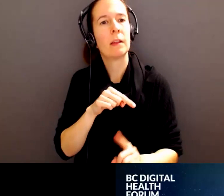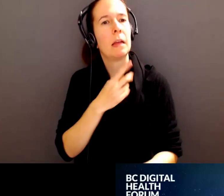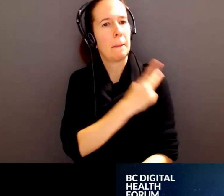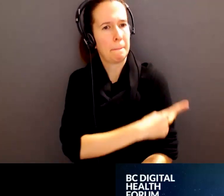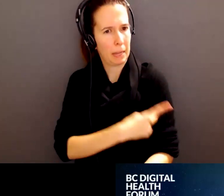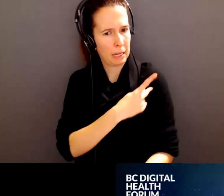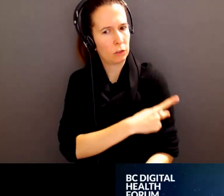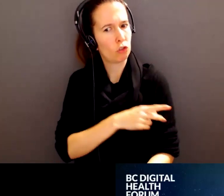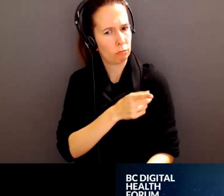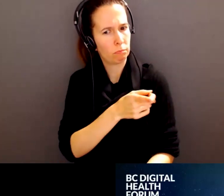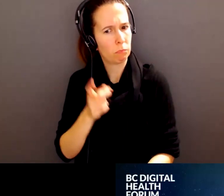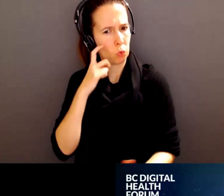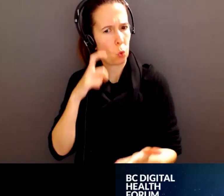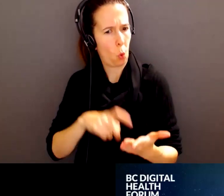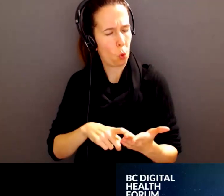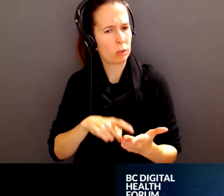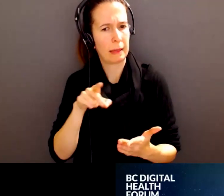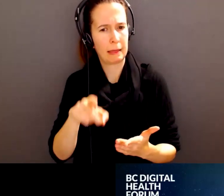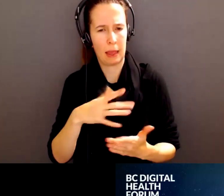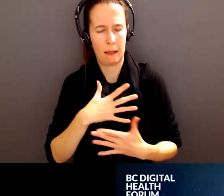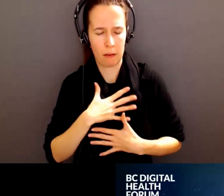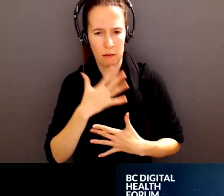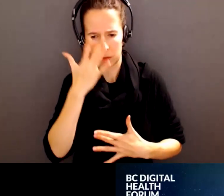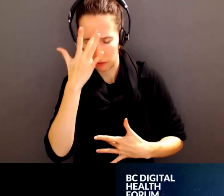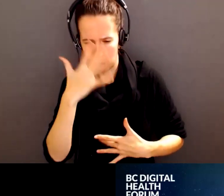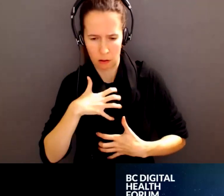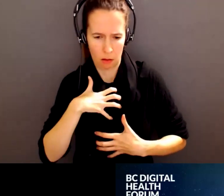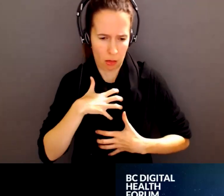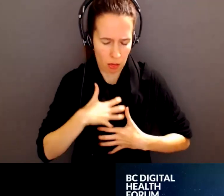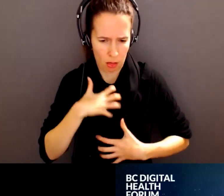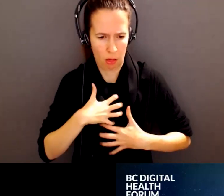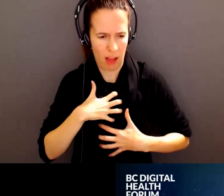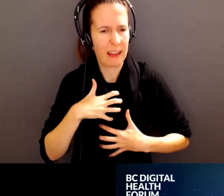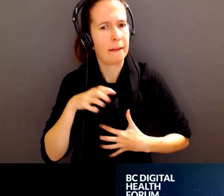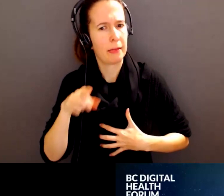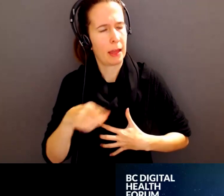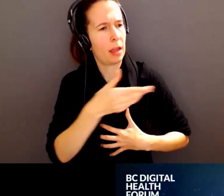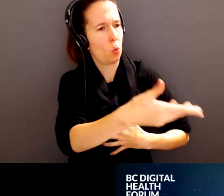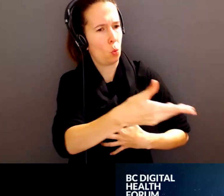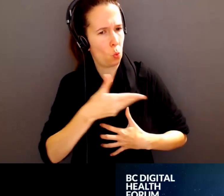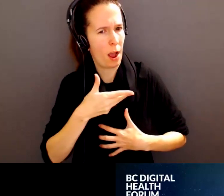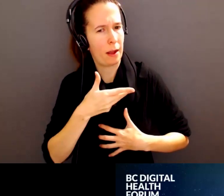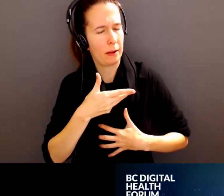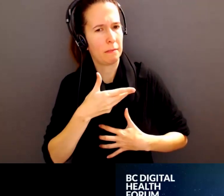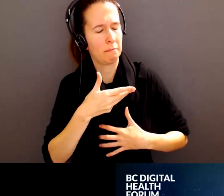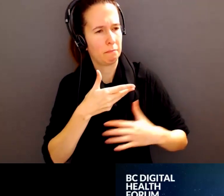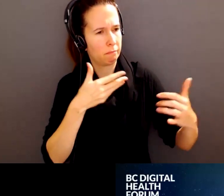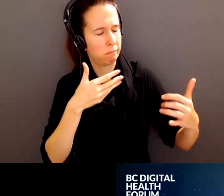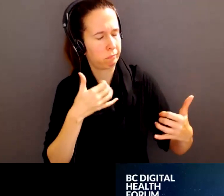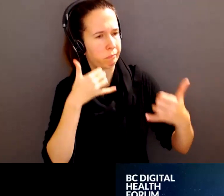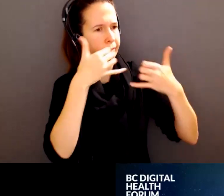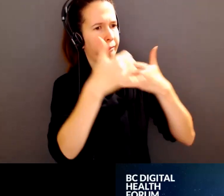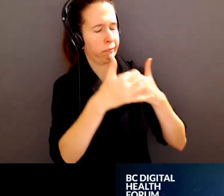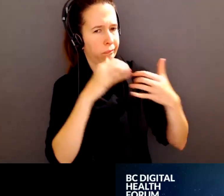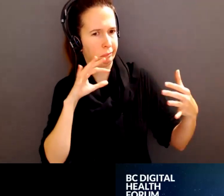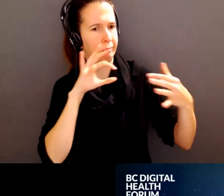homes, into their most vulnerable moments, and we're able to help them as a friend. I think that's the best thing